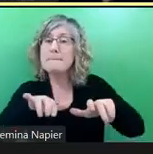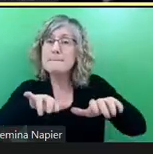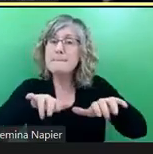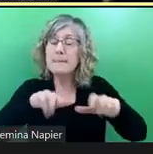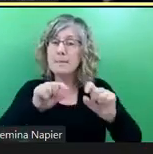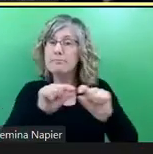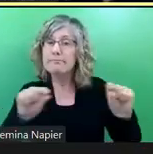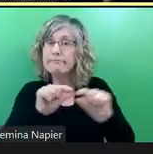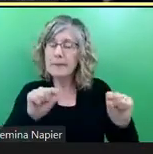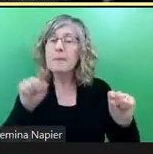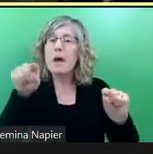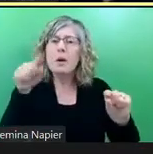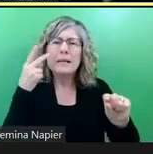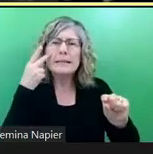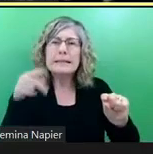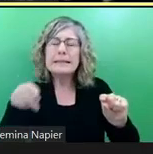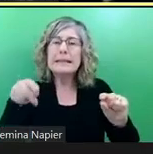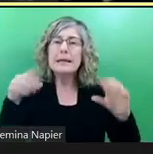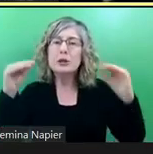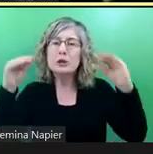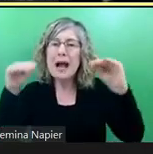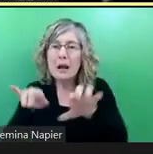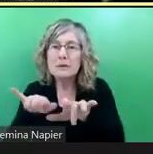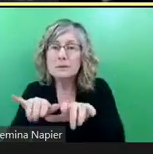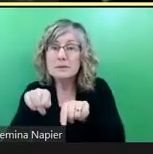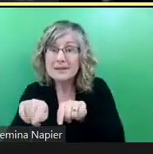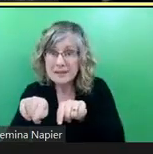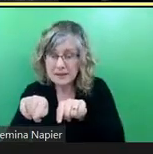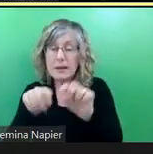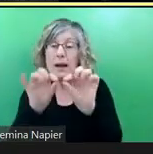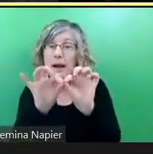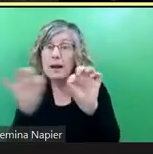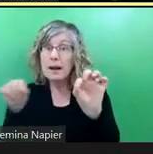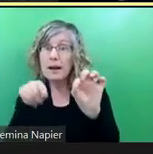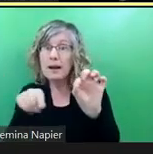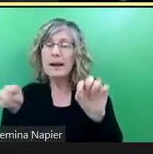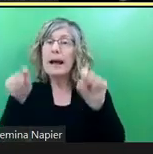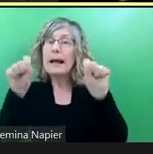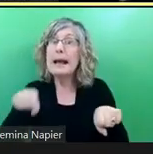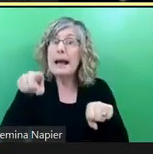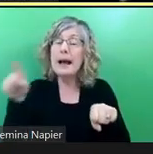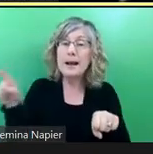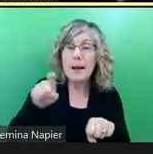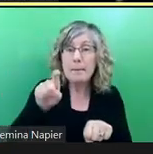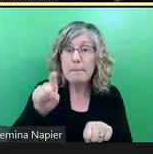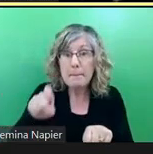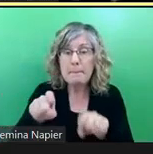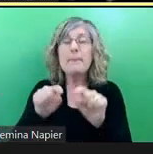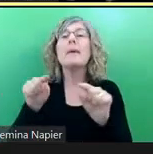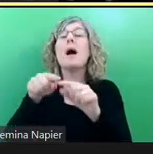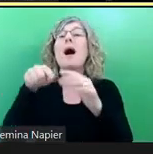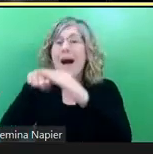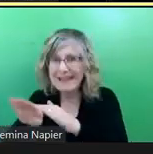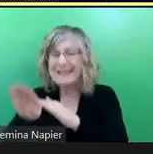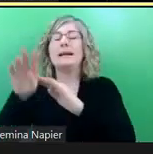the chat box, I'm afraid. So you will just, the link is in the chat box. It should have come up. So please go into